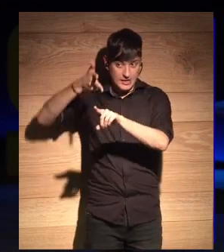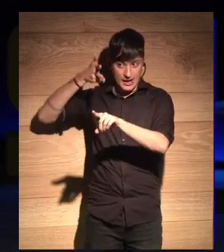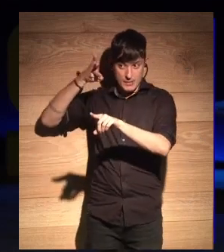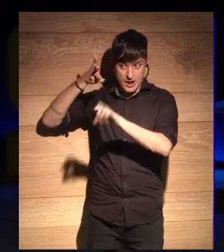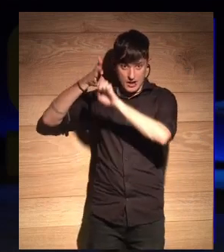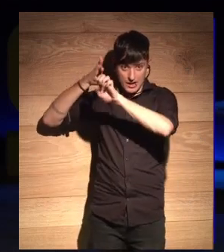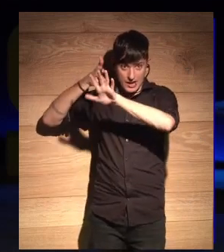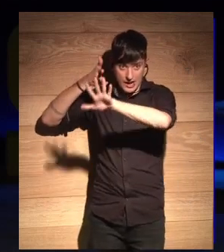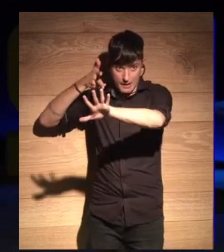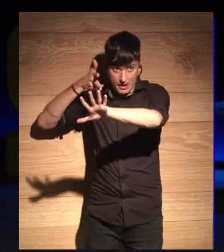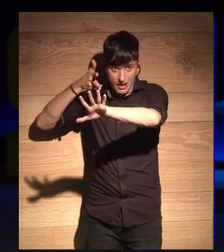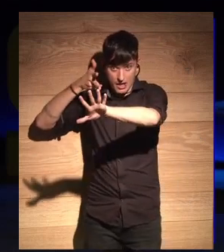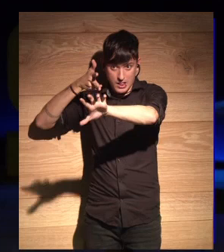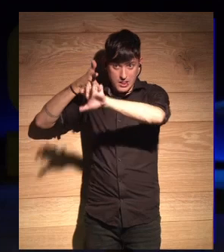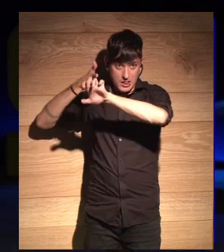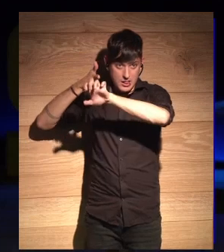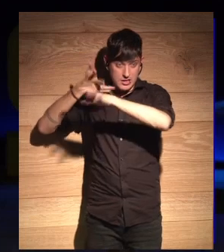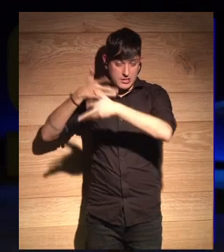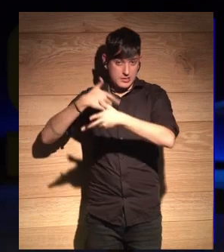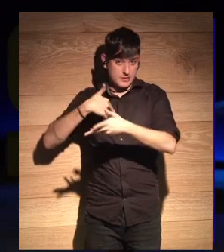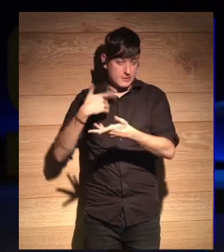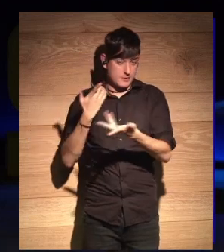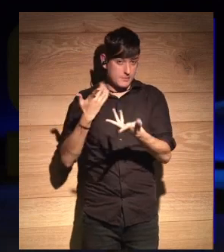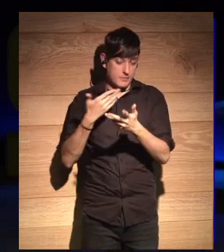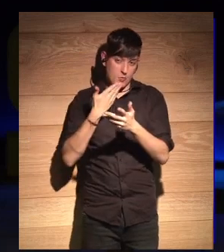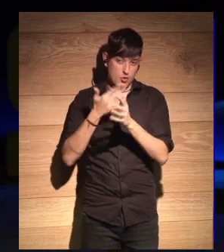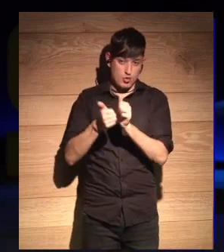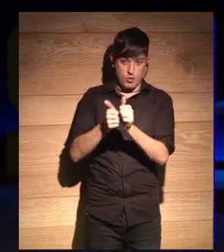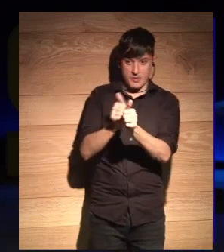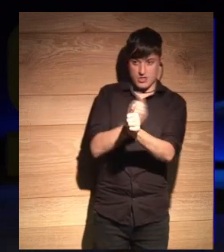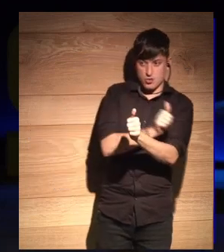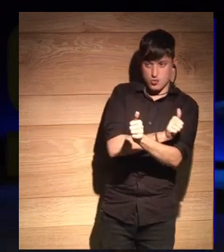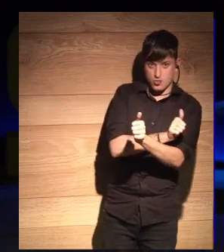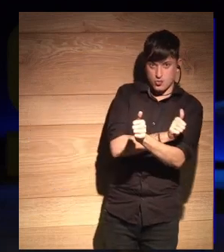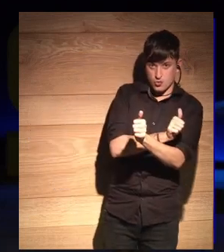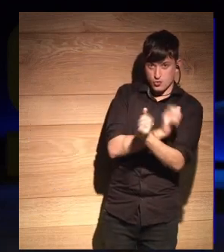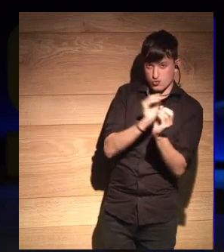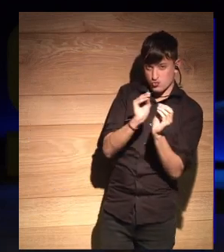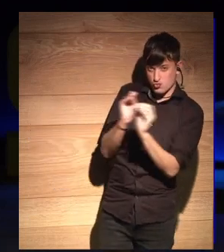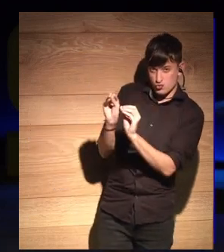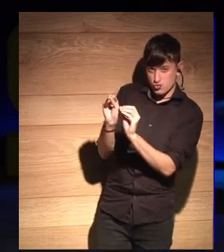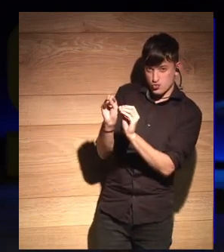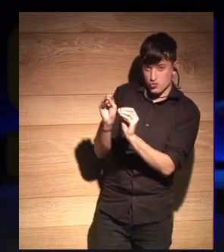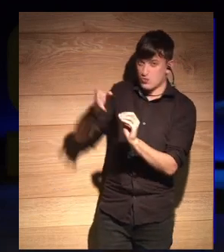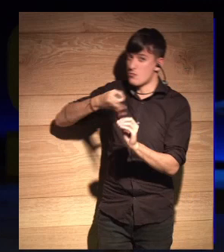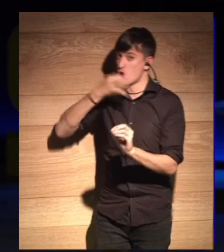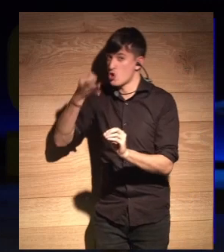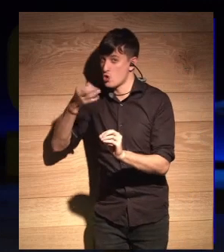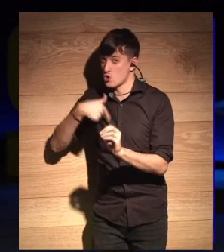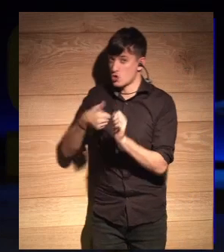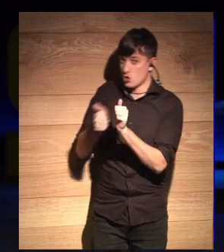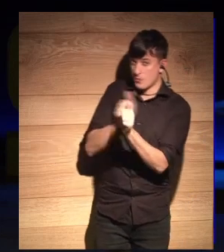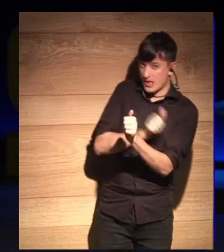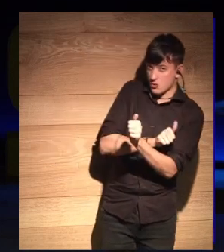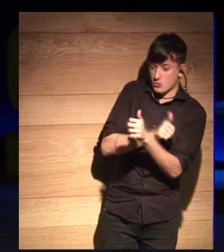her monologue together. So there was all this stuff about persona and what is real and what isn't, and who is real